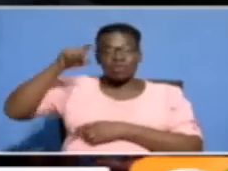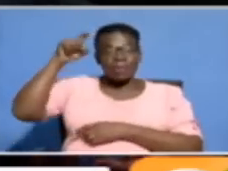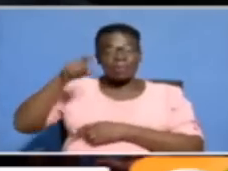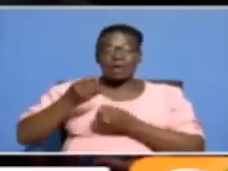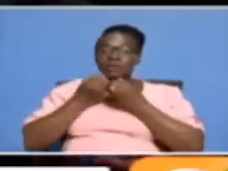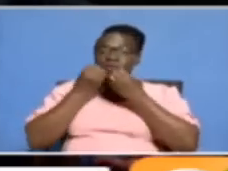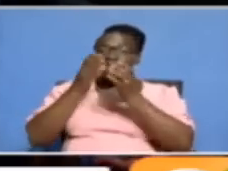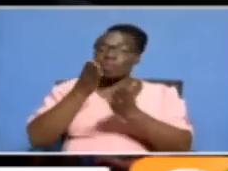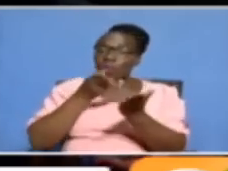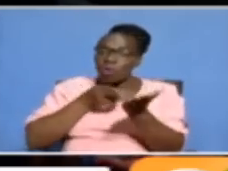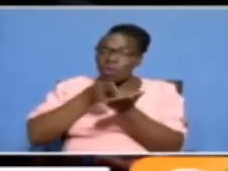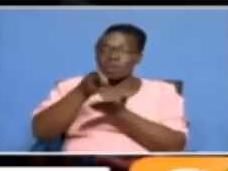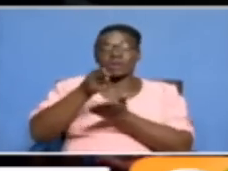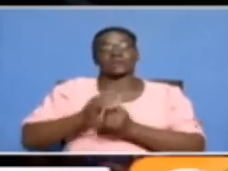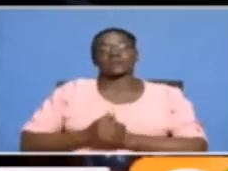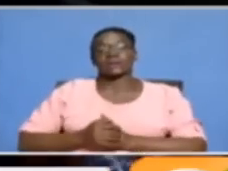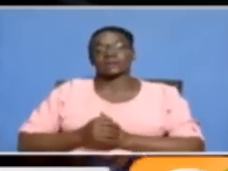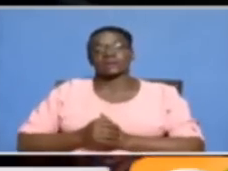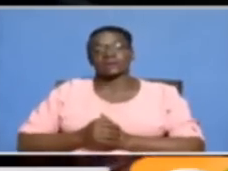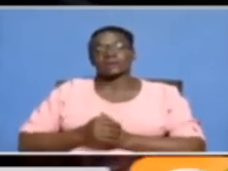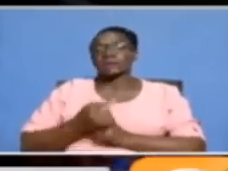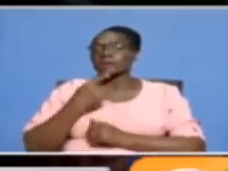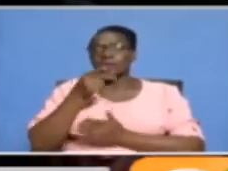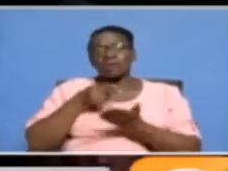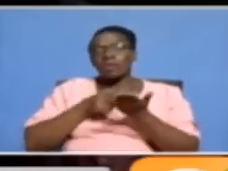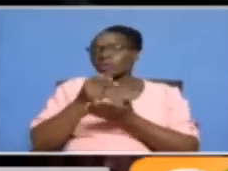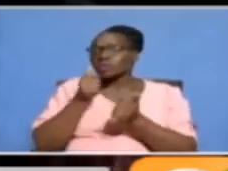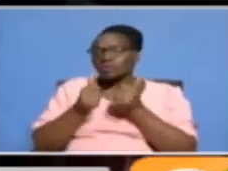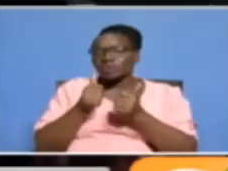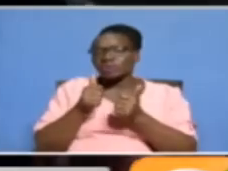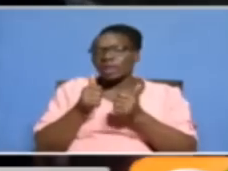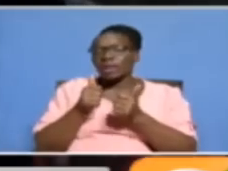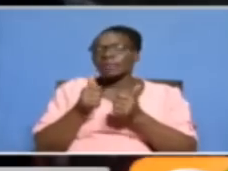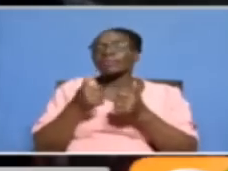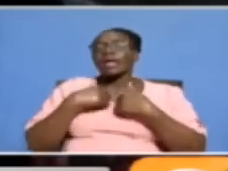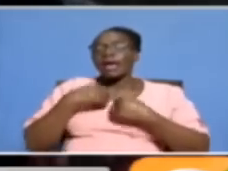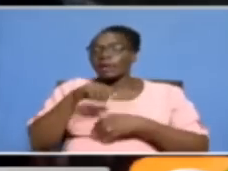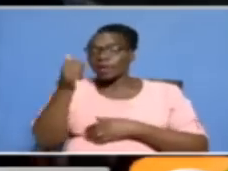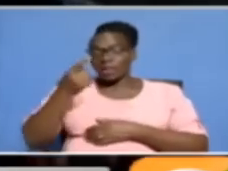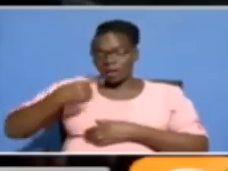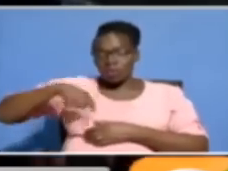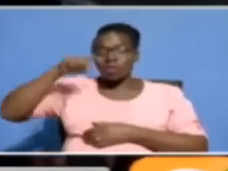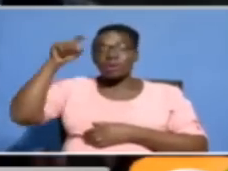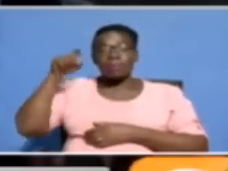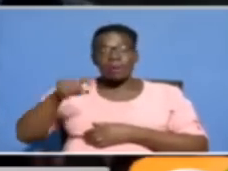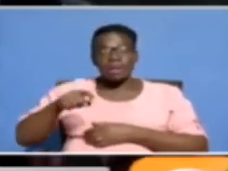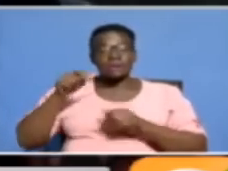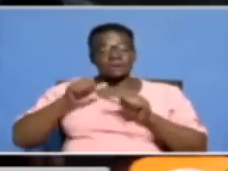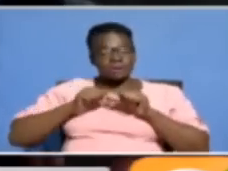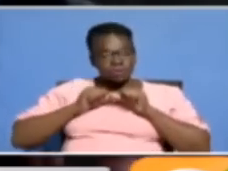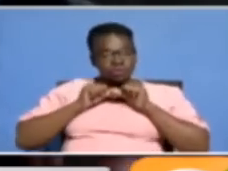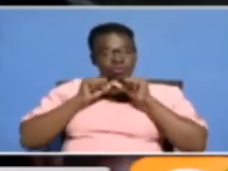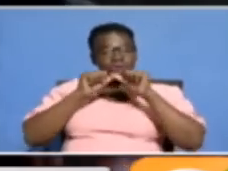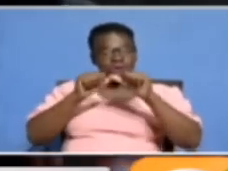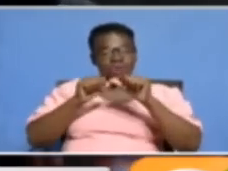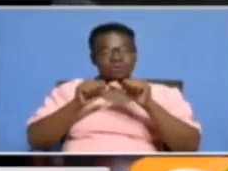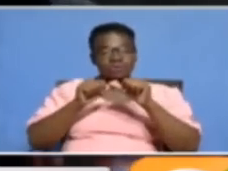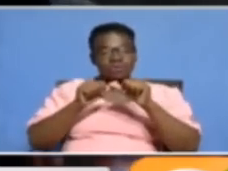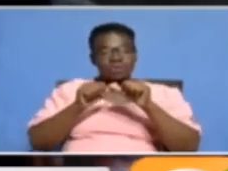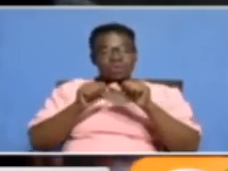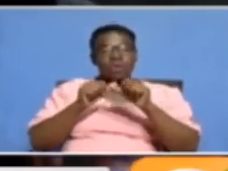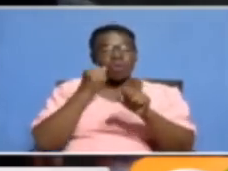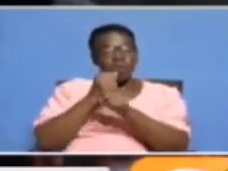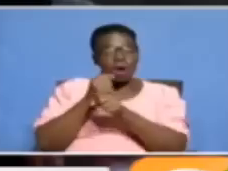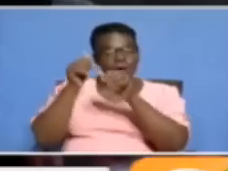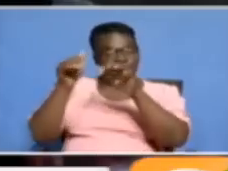tuwaambie ukweli ya kwamba kuna vile lazima tuendelee kufanya mambo ya